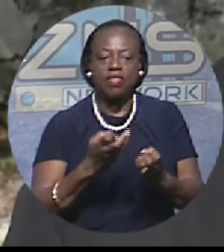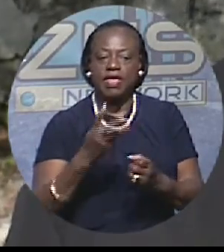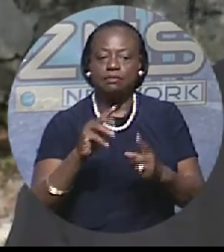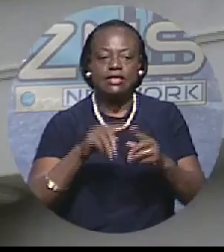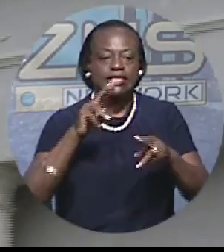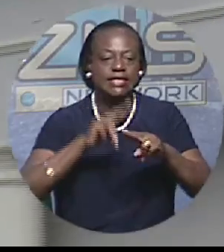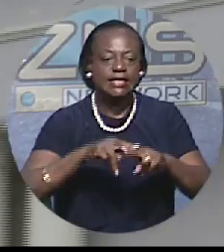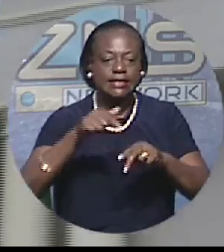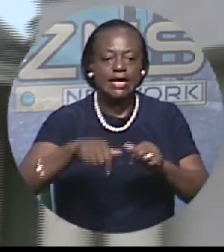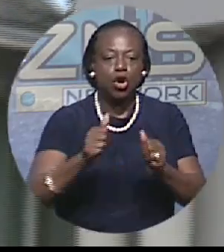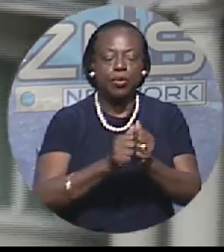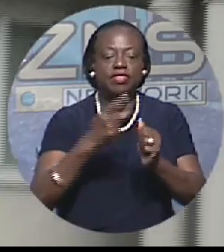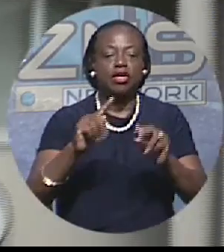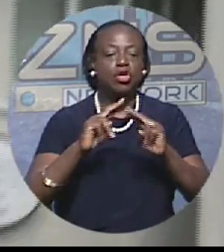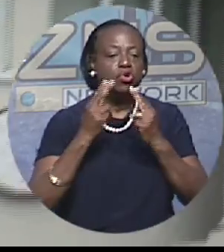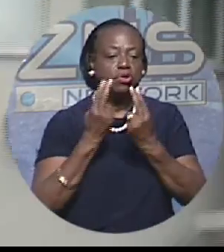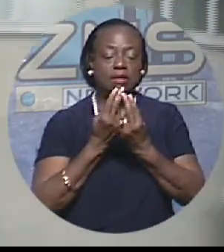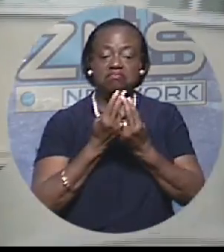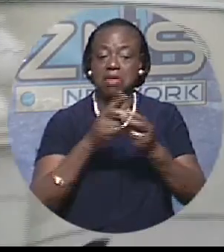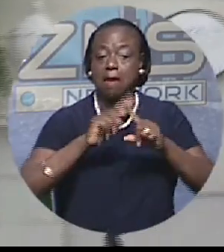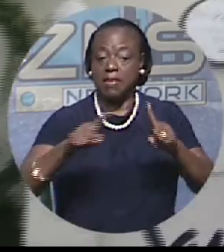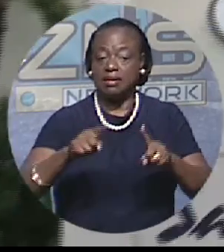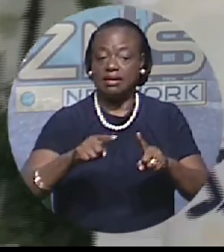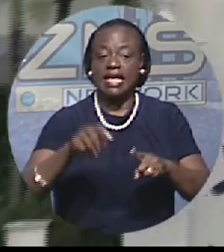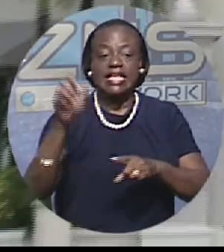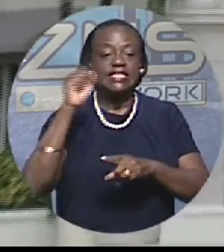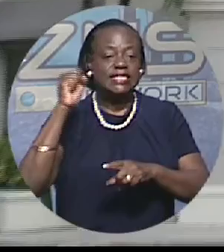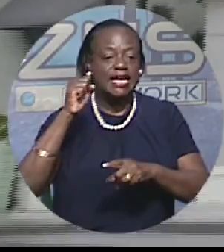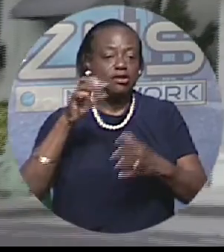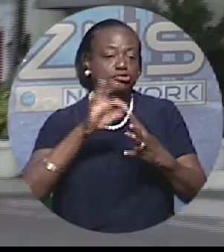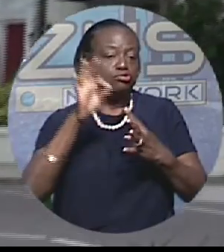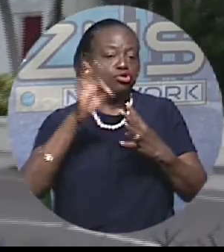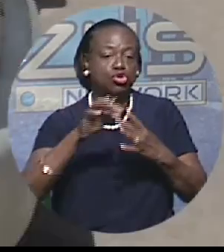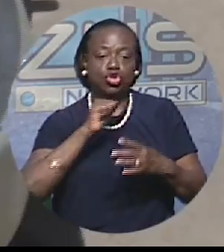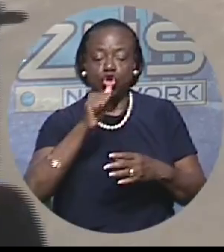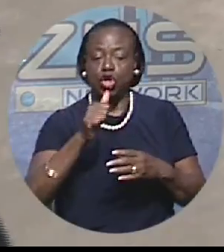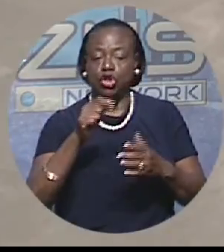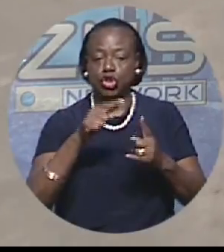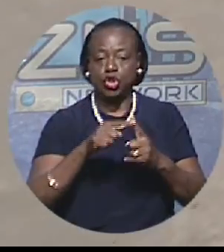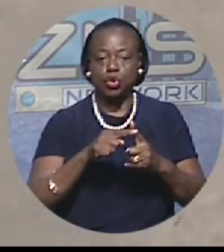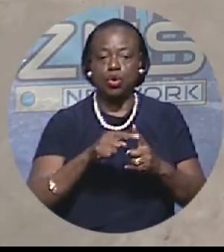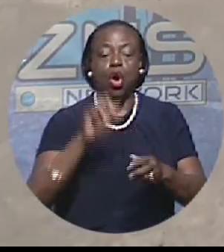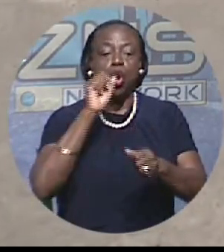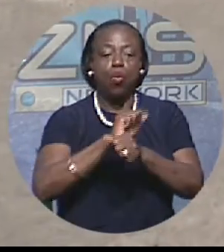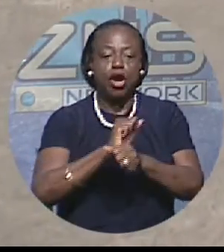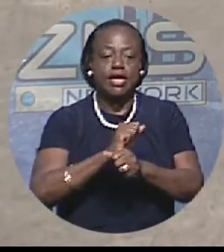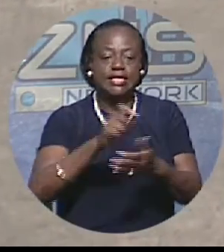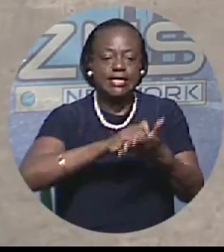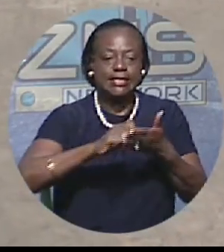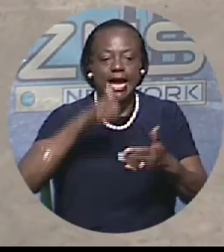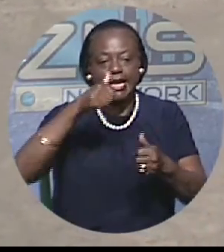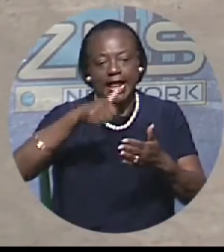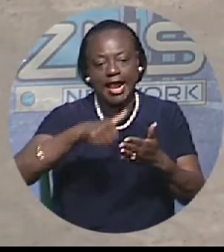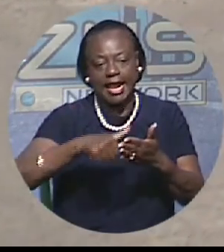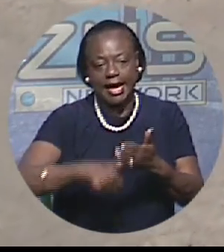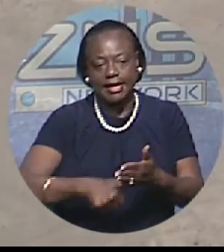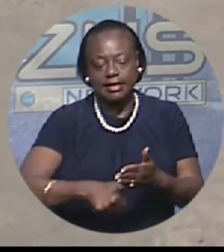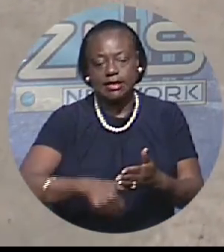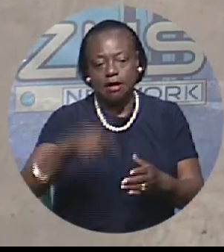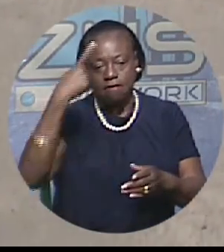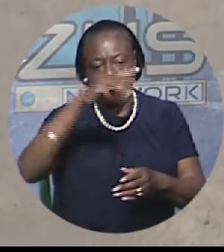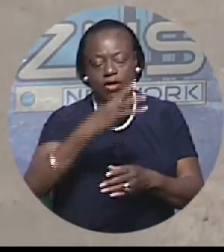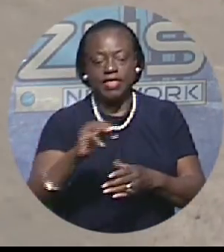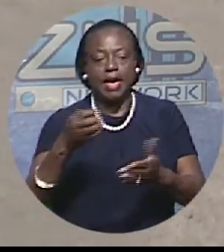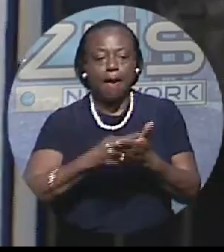chose not to. Workers had to sign letters to receive their severance pay, ZNS understands, and the TUC president said that should have